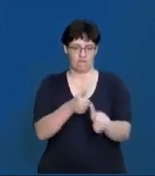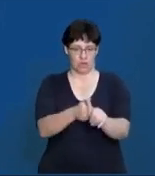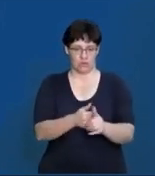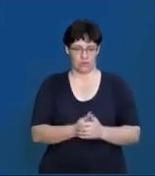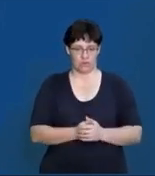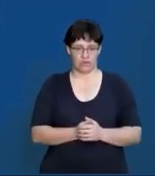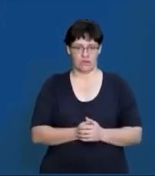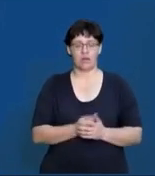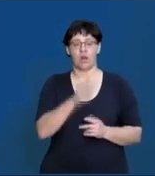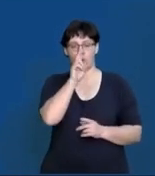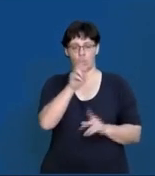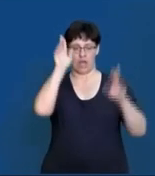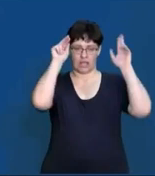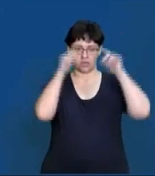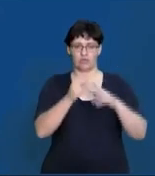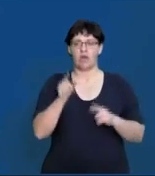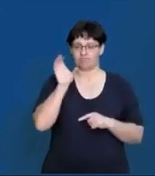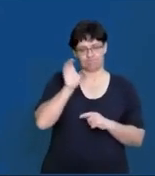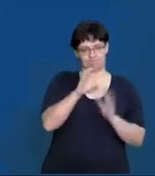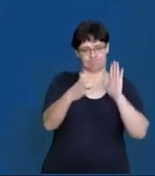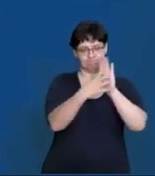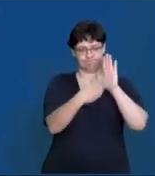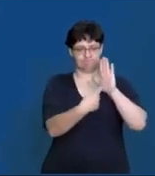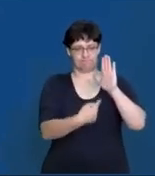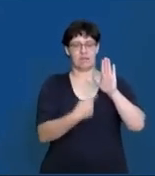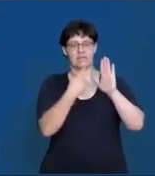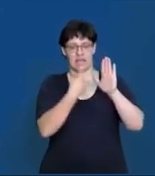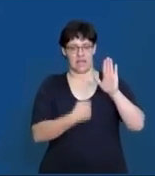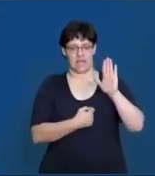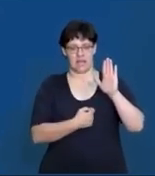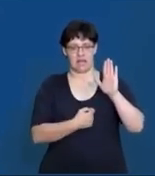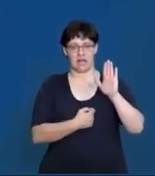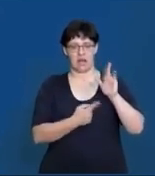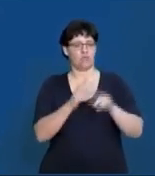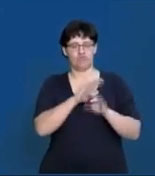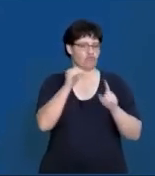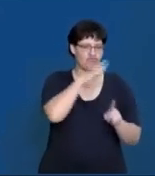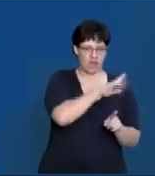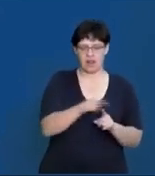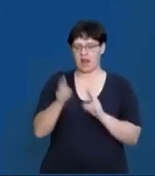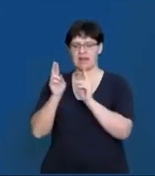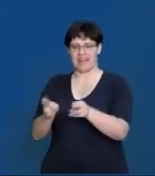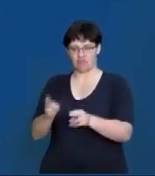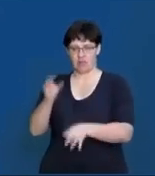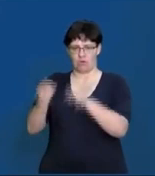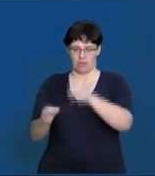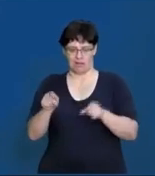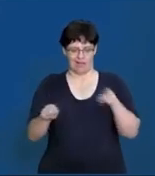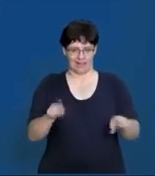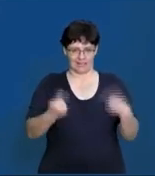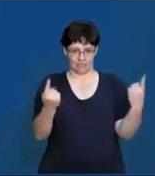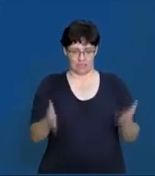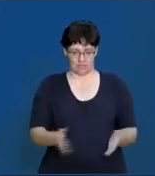questions that follow. Let's look at the cartoon. There is our cartoon there. It says artificial versus a natural